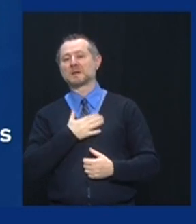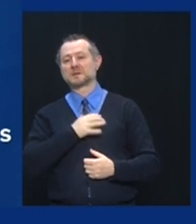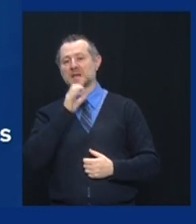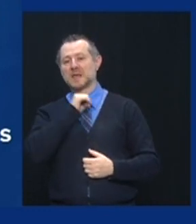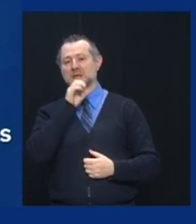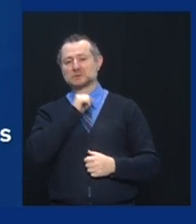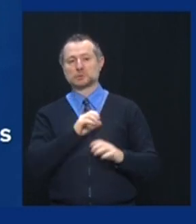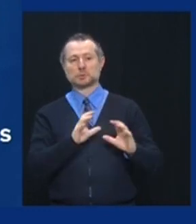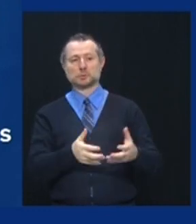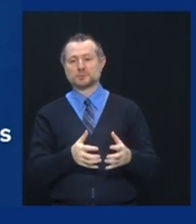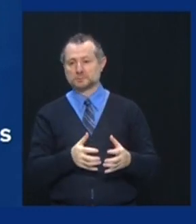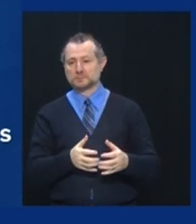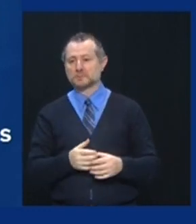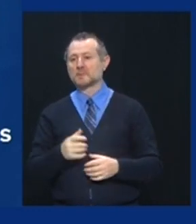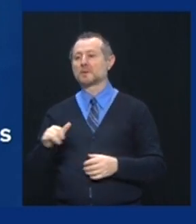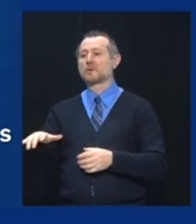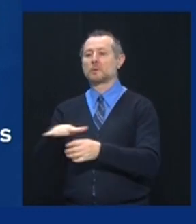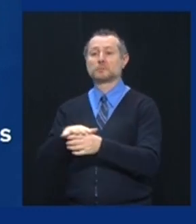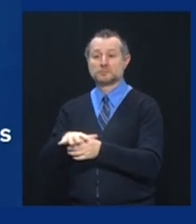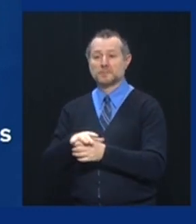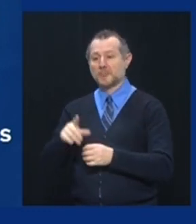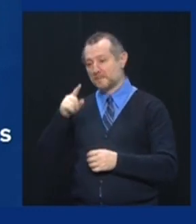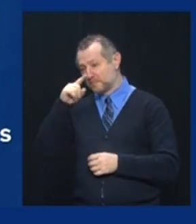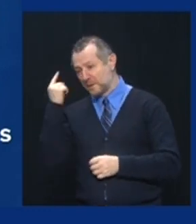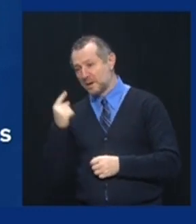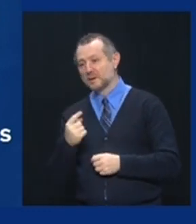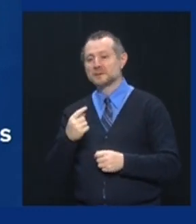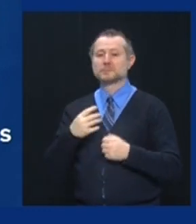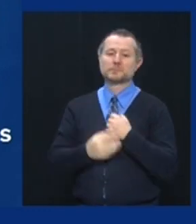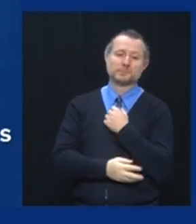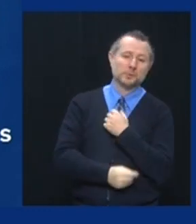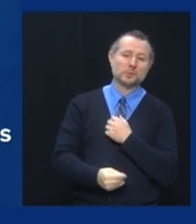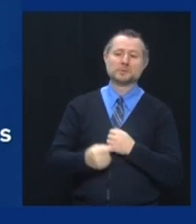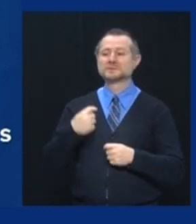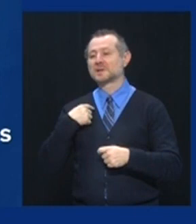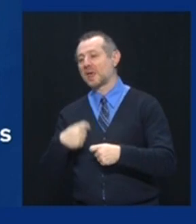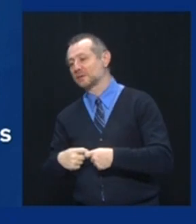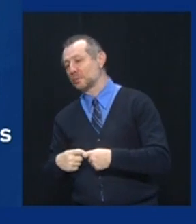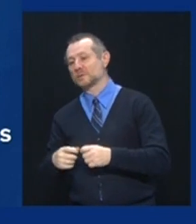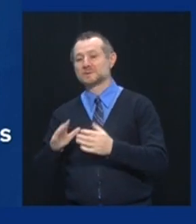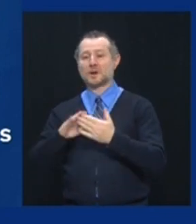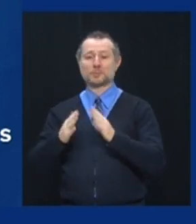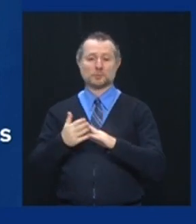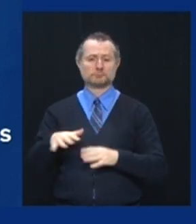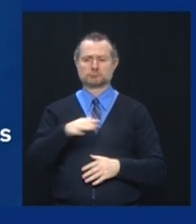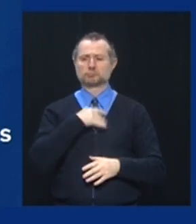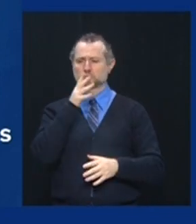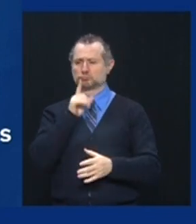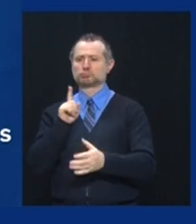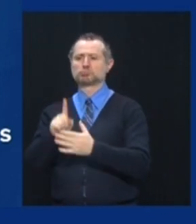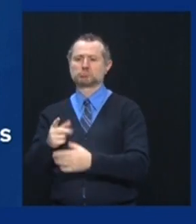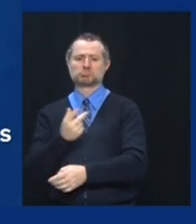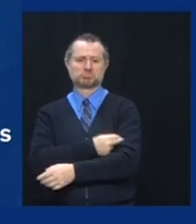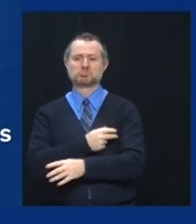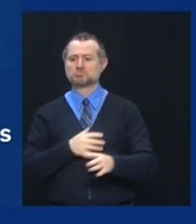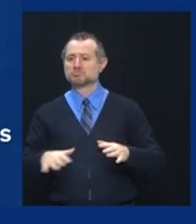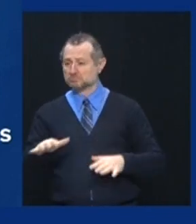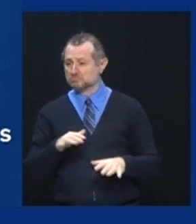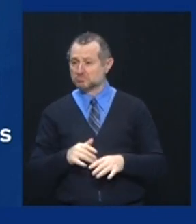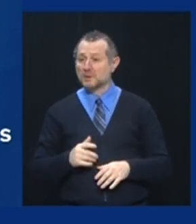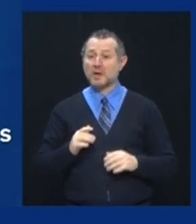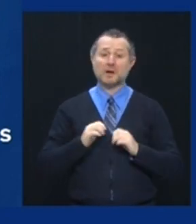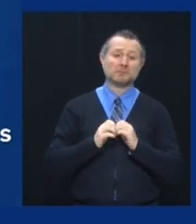and poor communities, and we're going to be setting up pop-up vaccination sites in churches and community centers